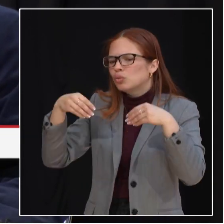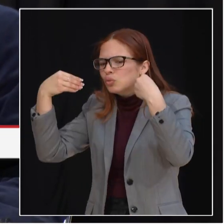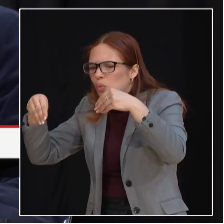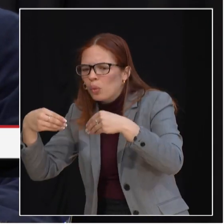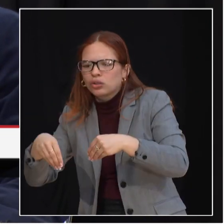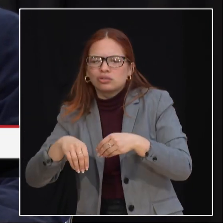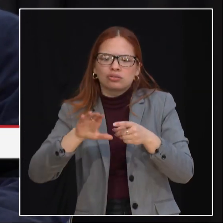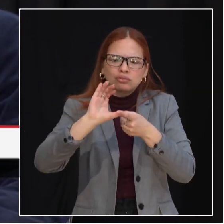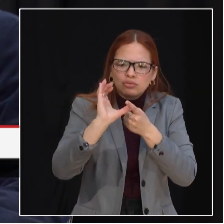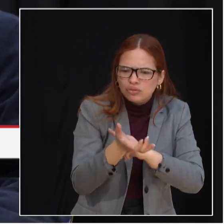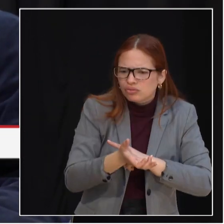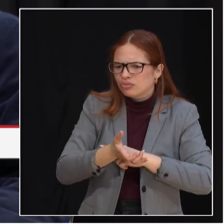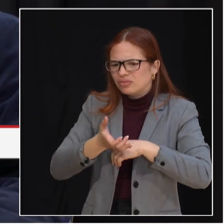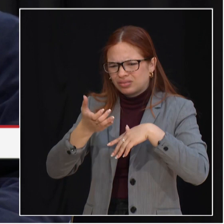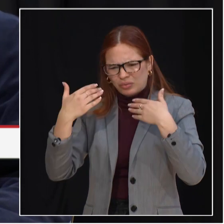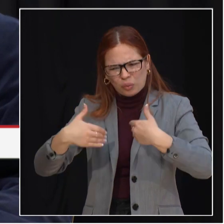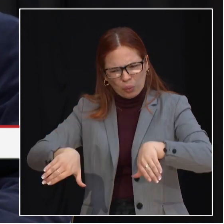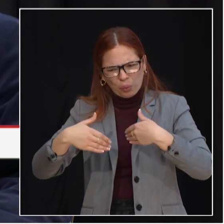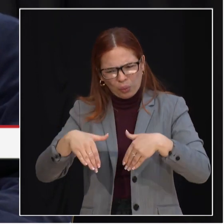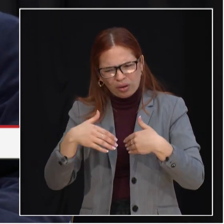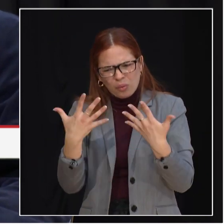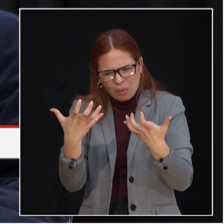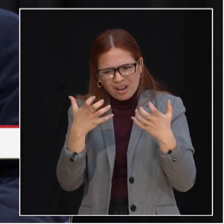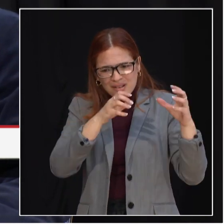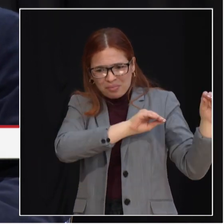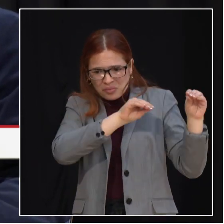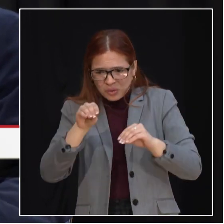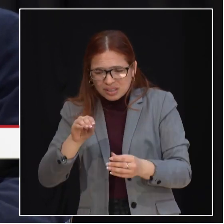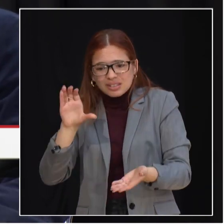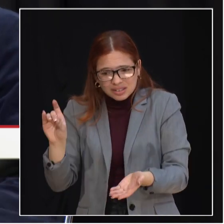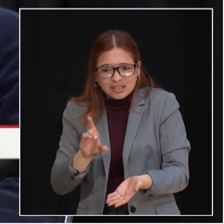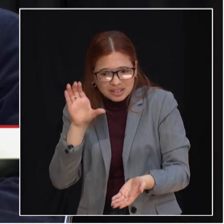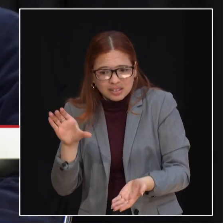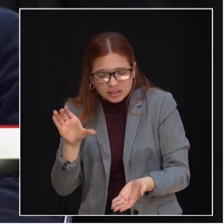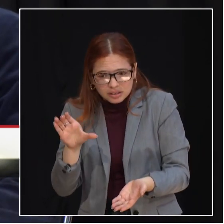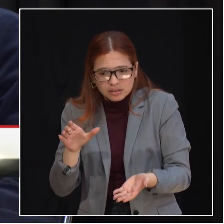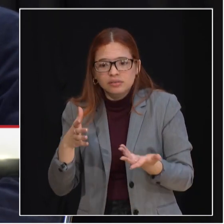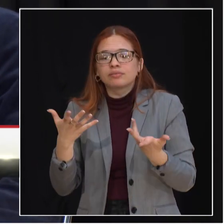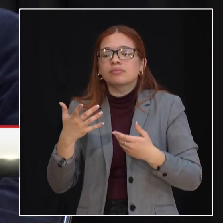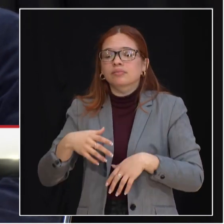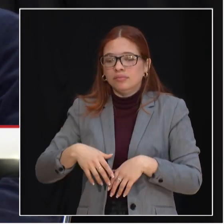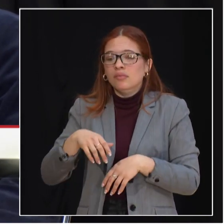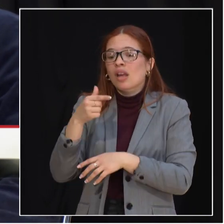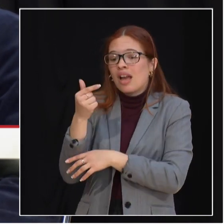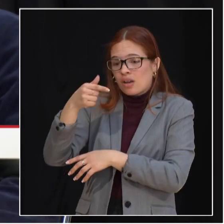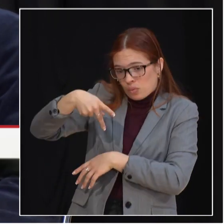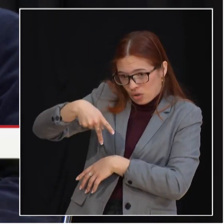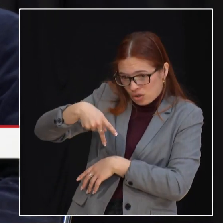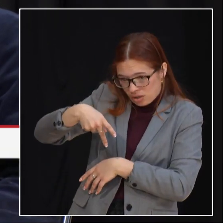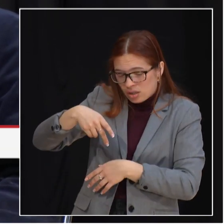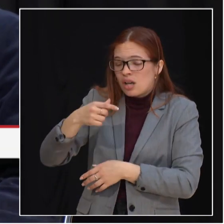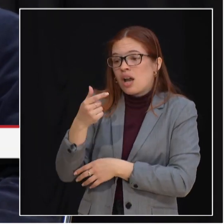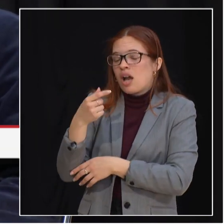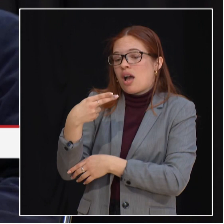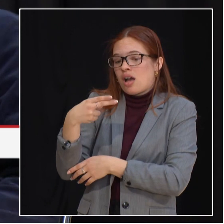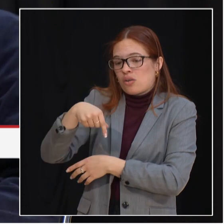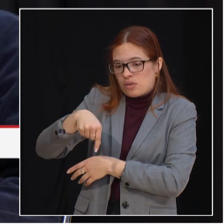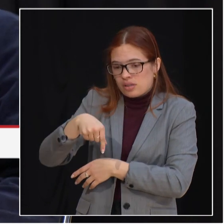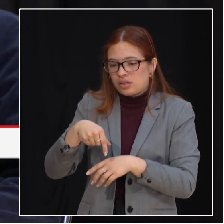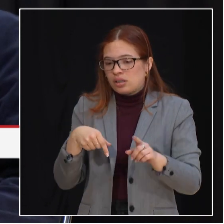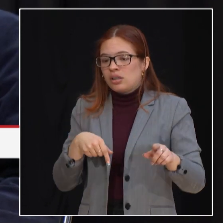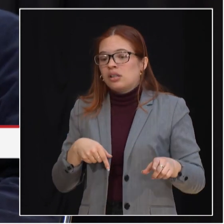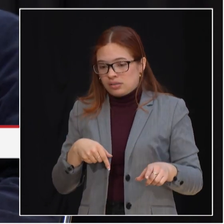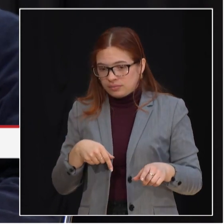that we are building a headquarters here for the long term. Super exciting for our firm, and sets us up great for the